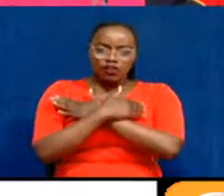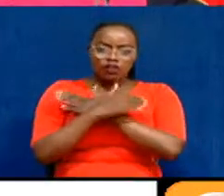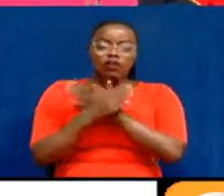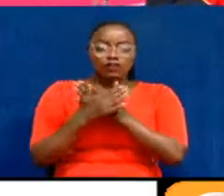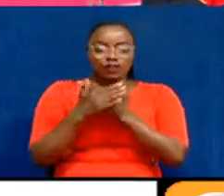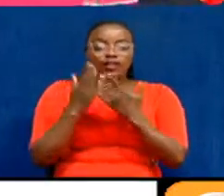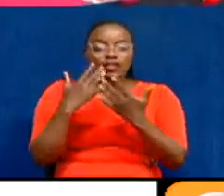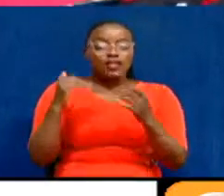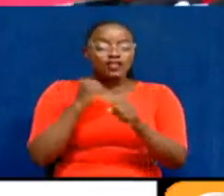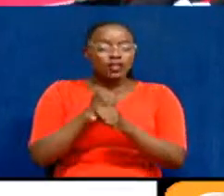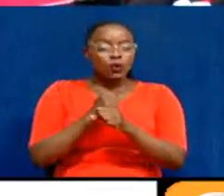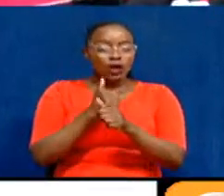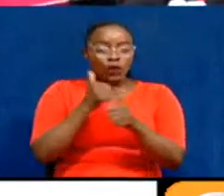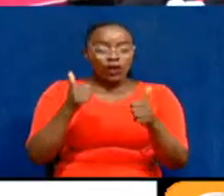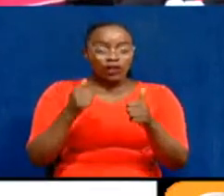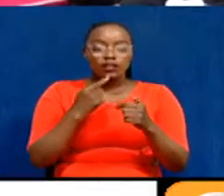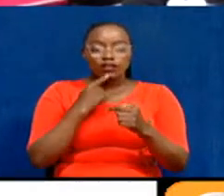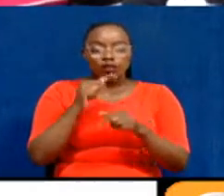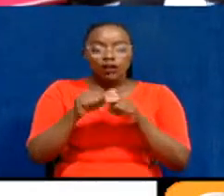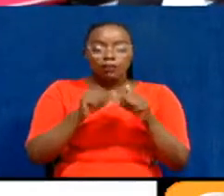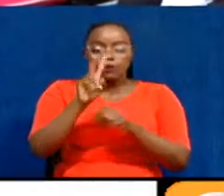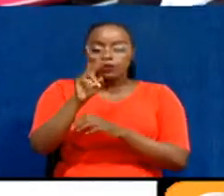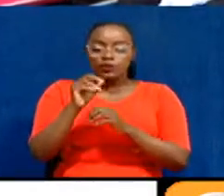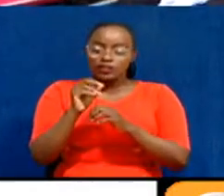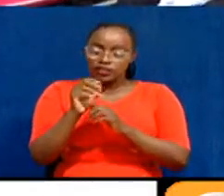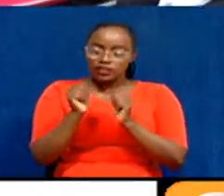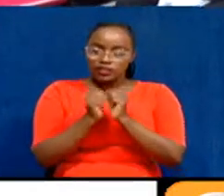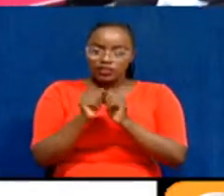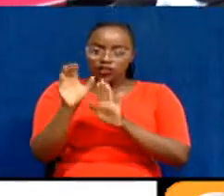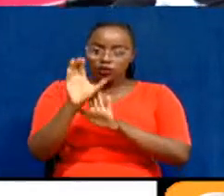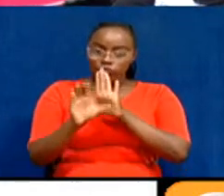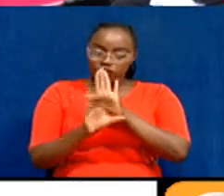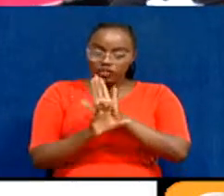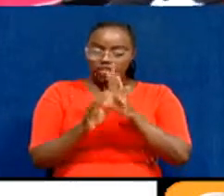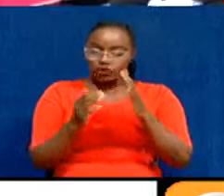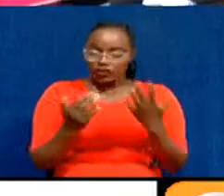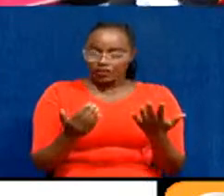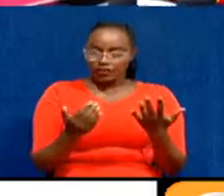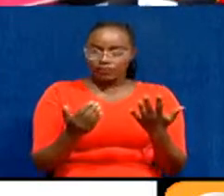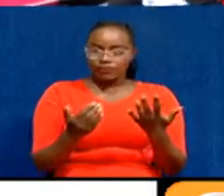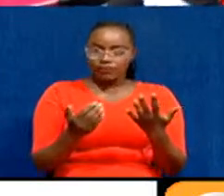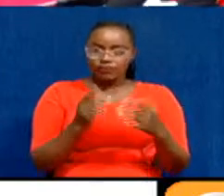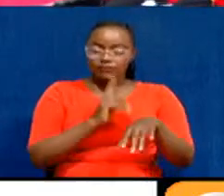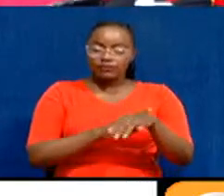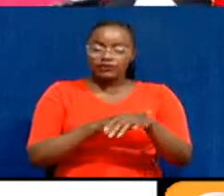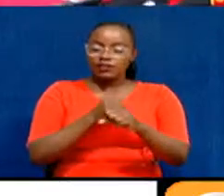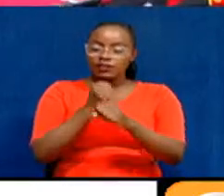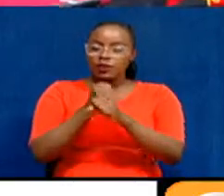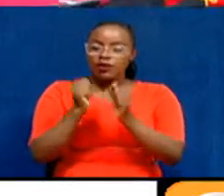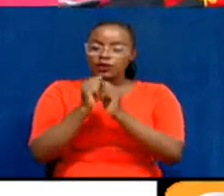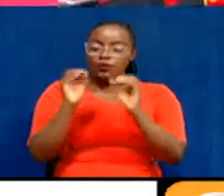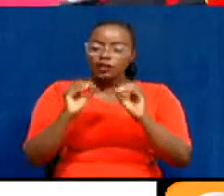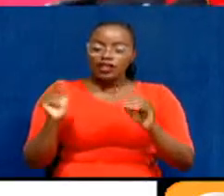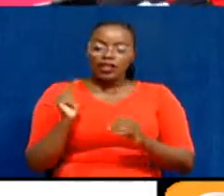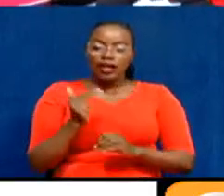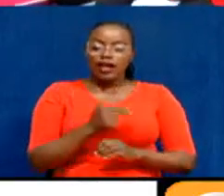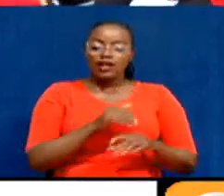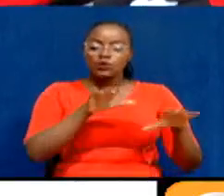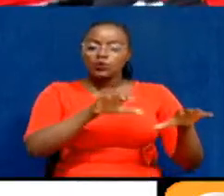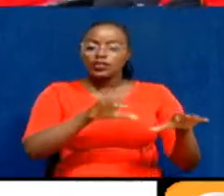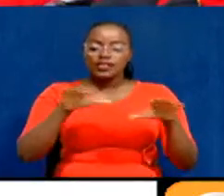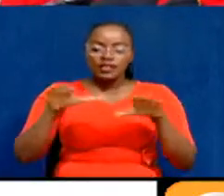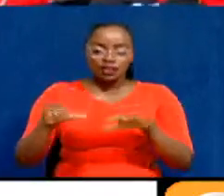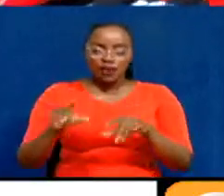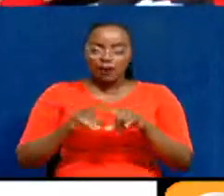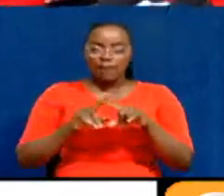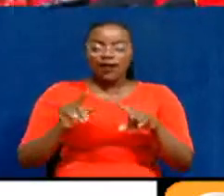do work to some extent. We can talk about the 2010 Constitution as an example. But then when they don't, we suffer as Kenyans. But I